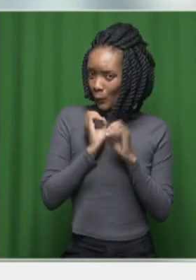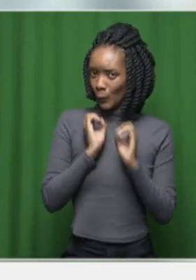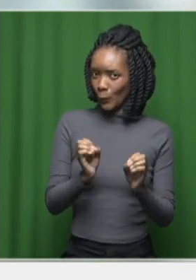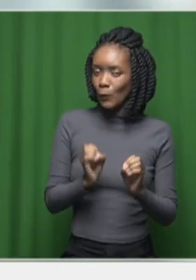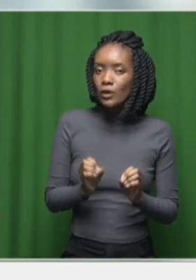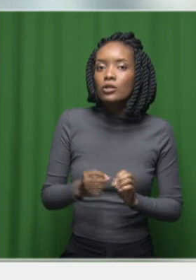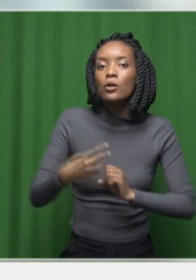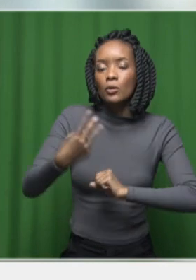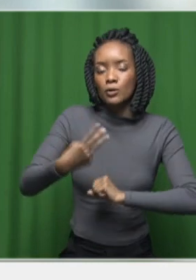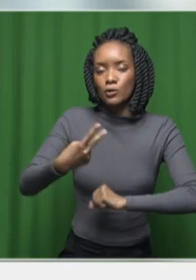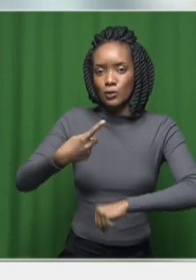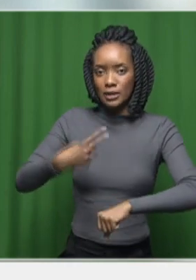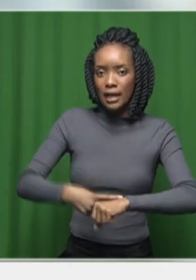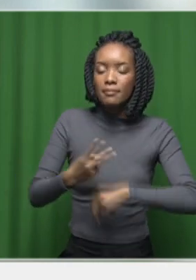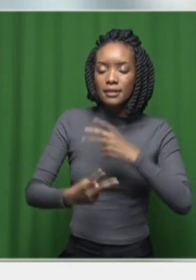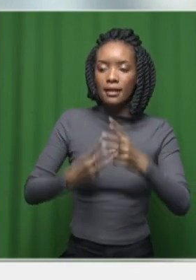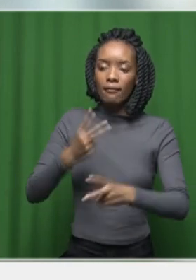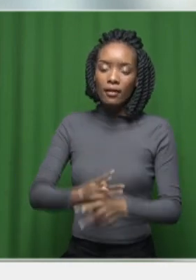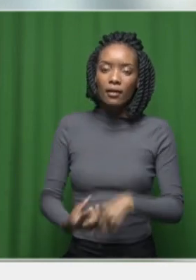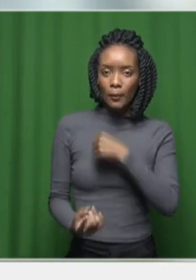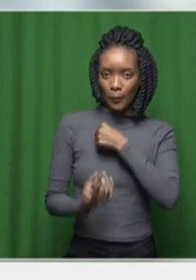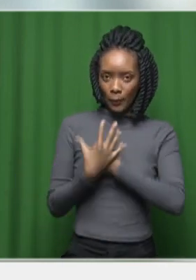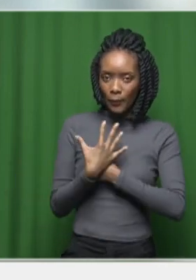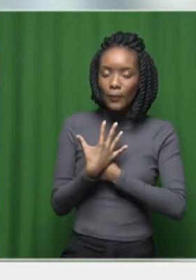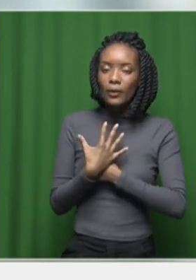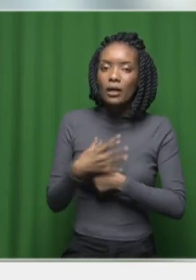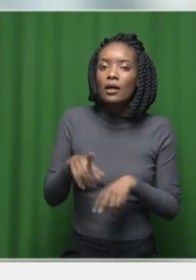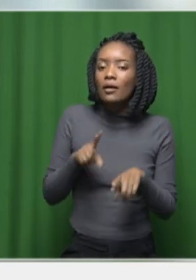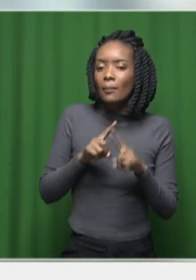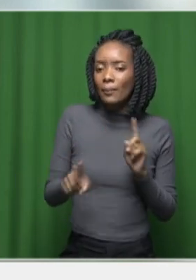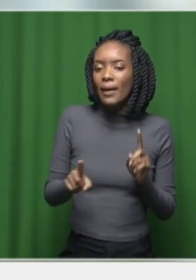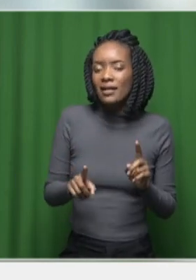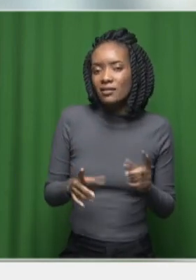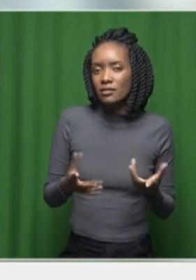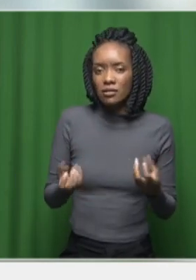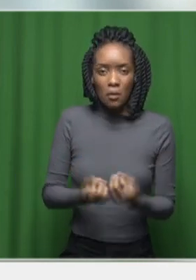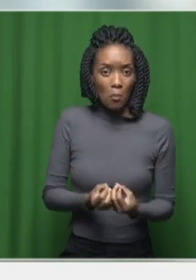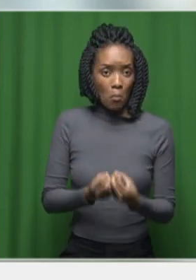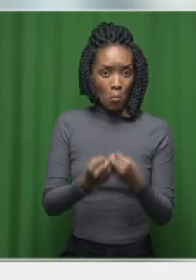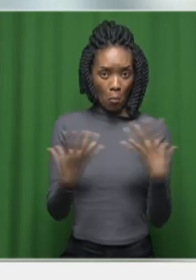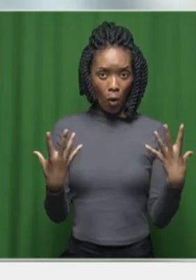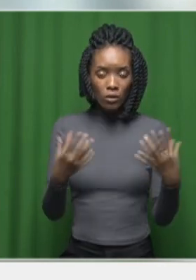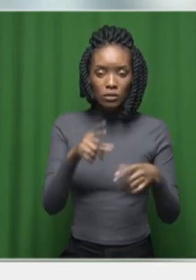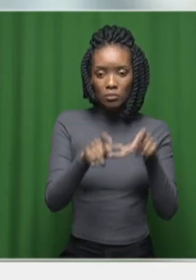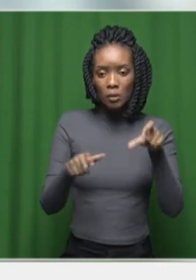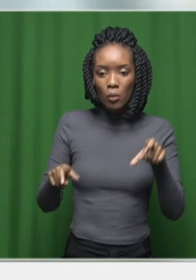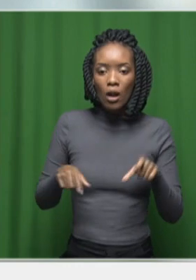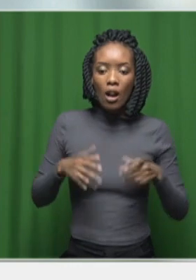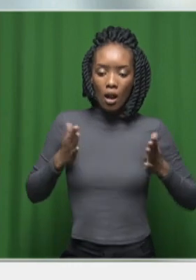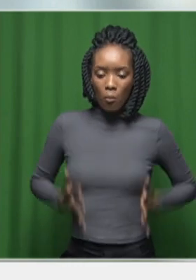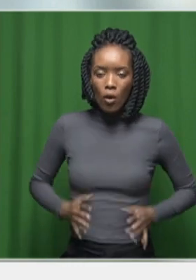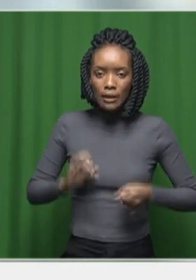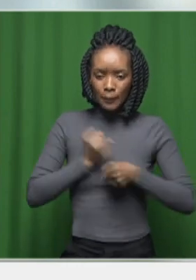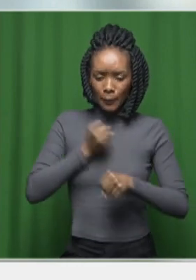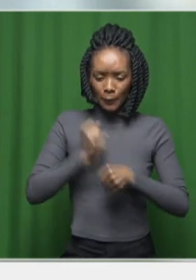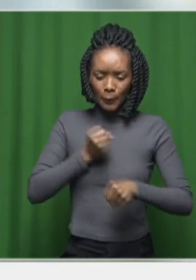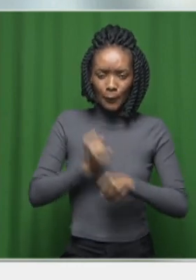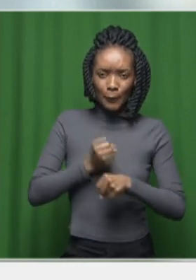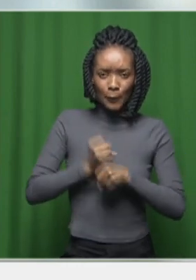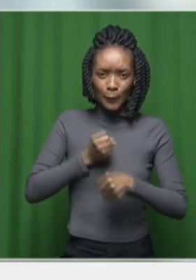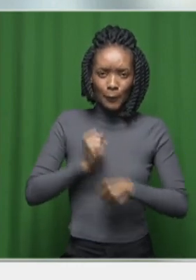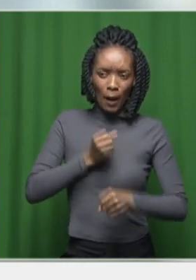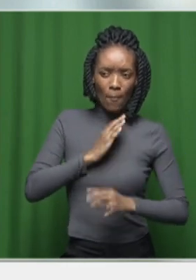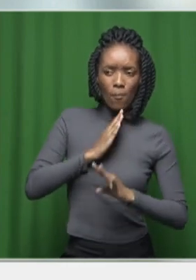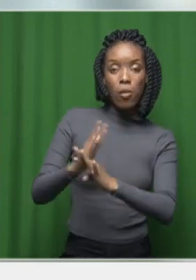get a reinfection. But I think, safe to say that the vast majority are going to develop immunity to a